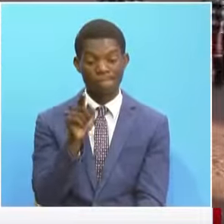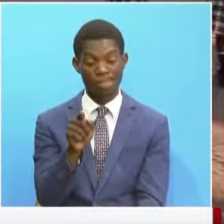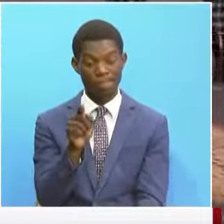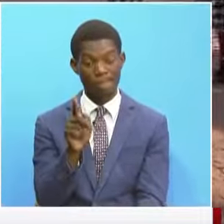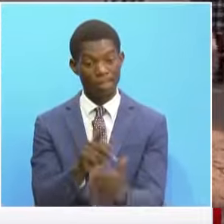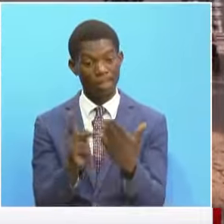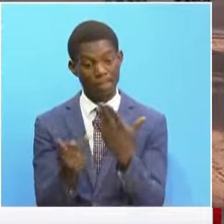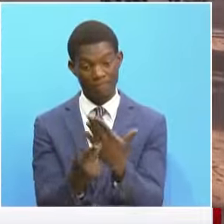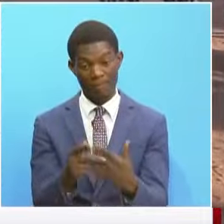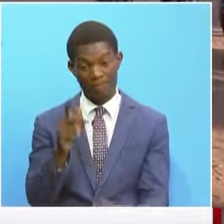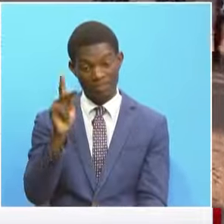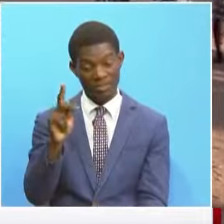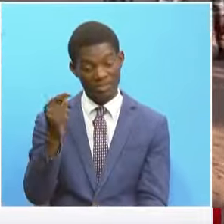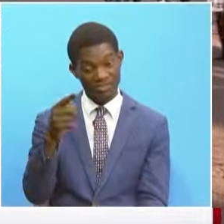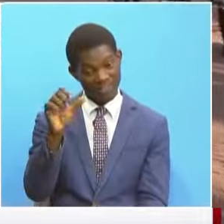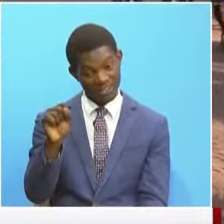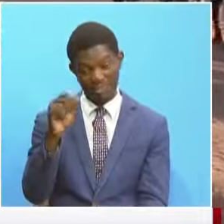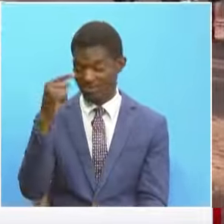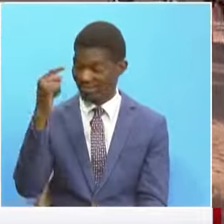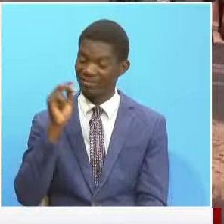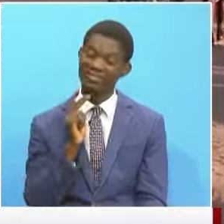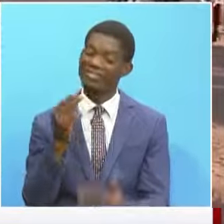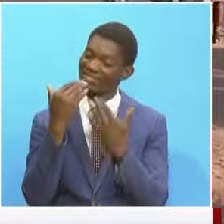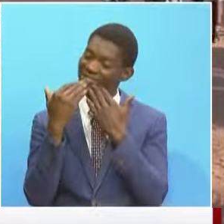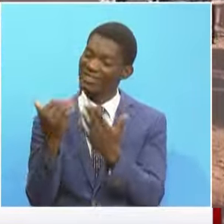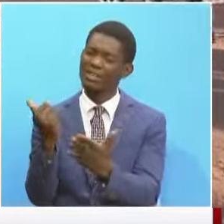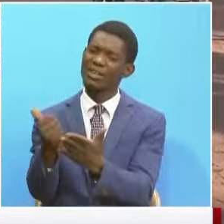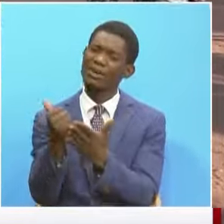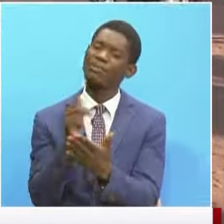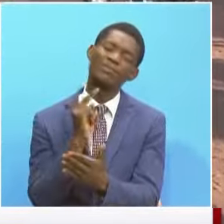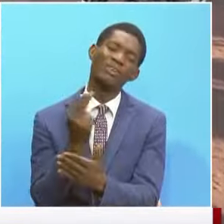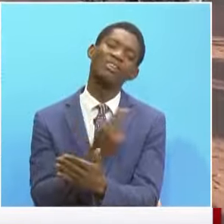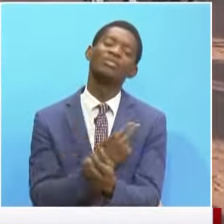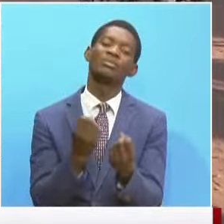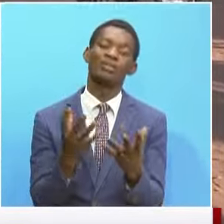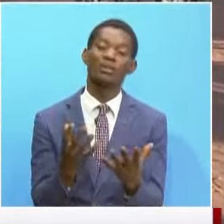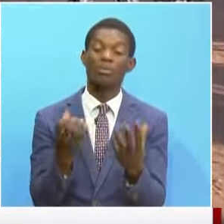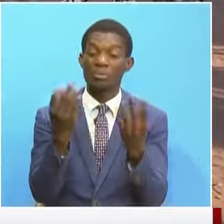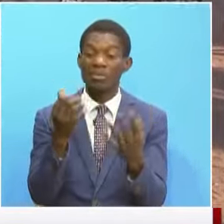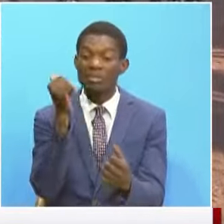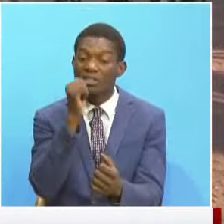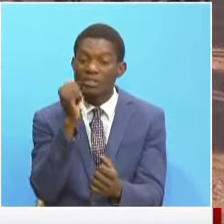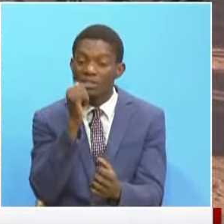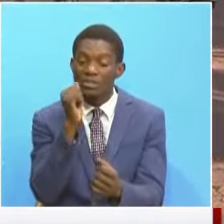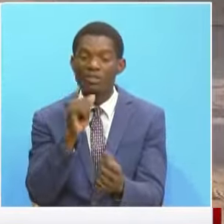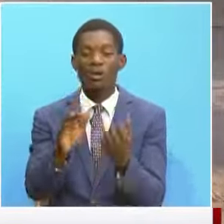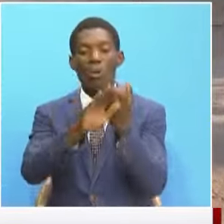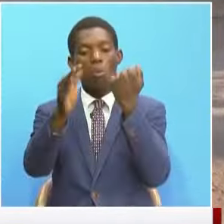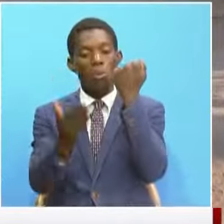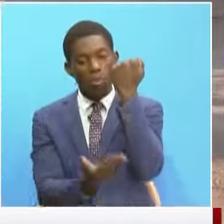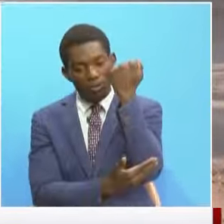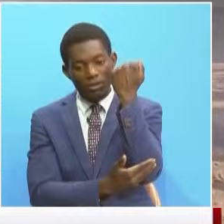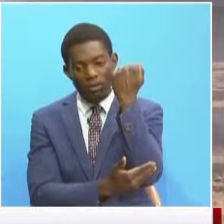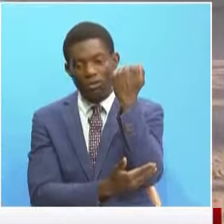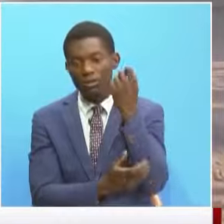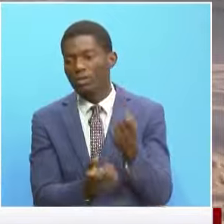KGS. That's really helped us a lot. Many people, drop out, pregnant girls, they're coming back to school, and it's all thanks to you. I just want to thank